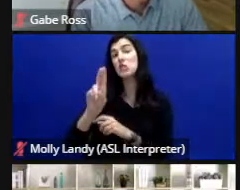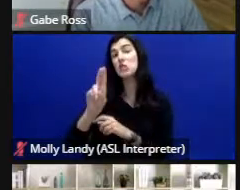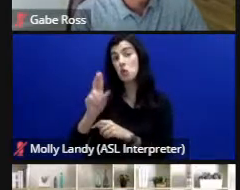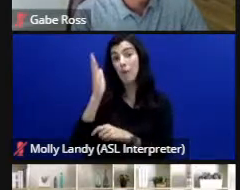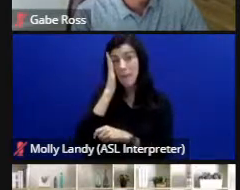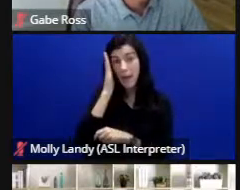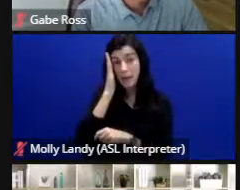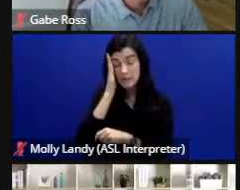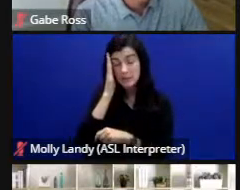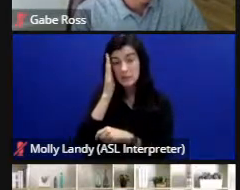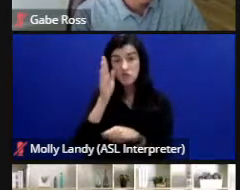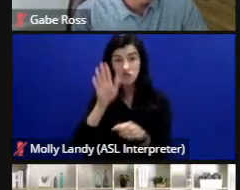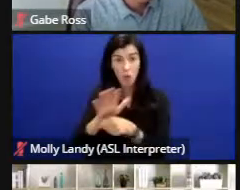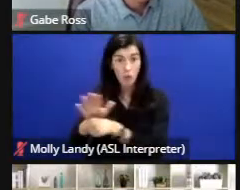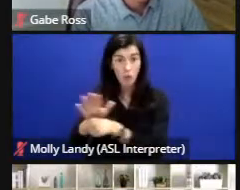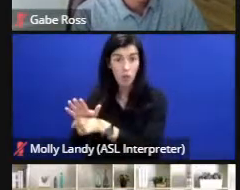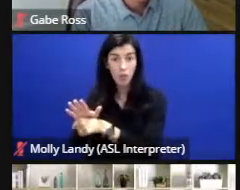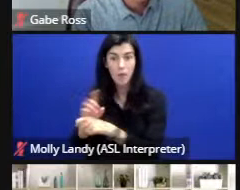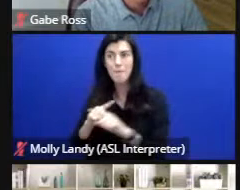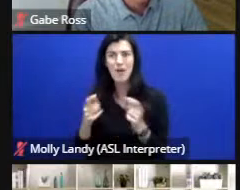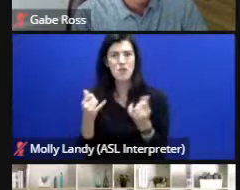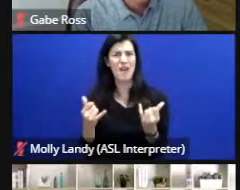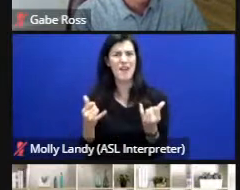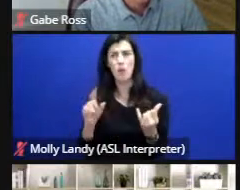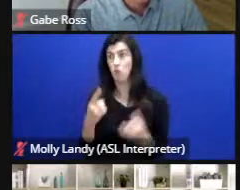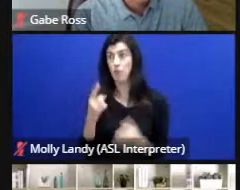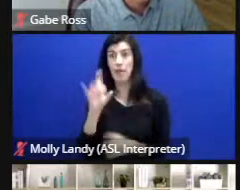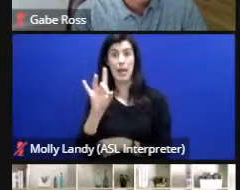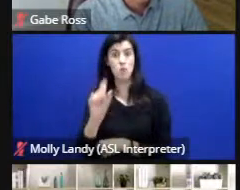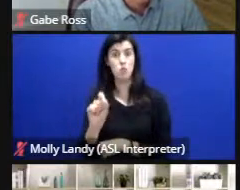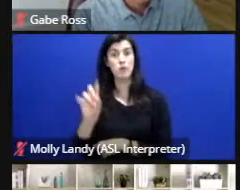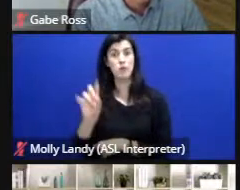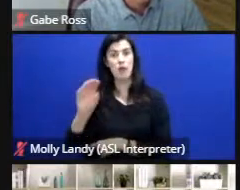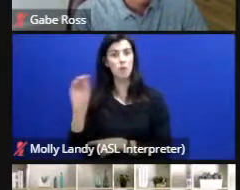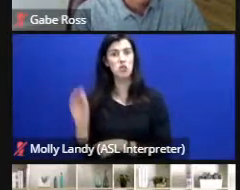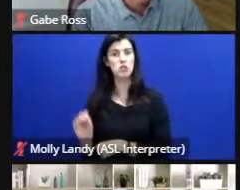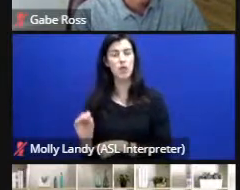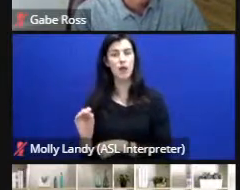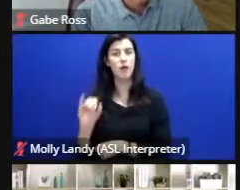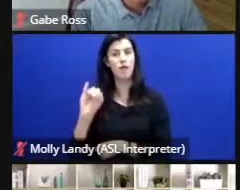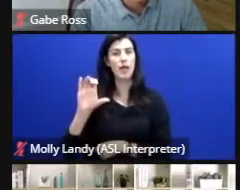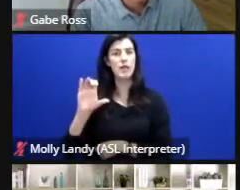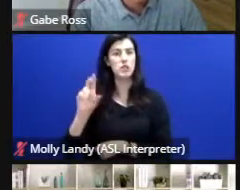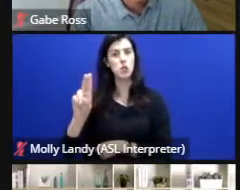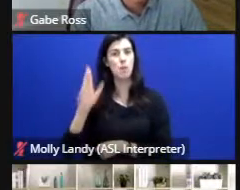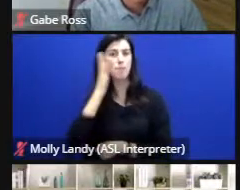that only 8.7% as of today of the ICU beds in